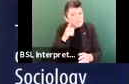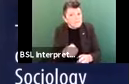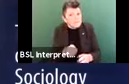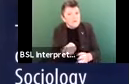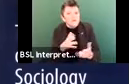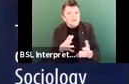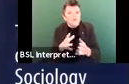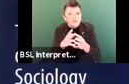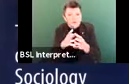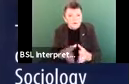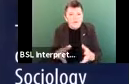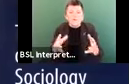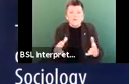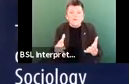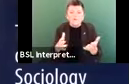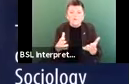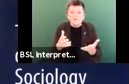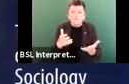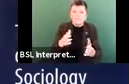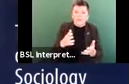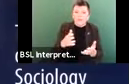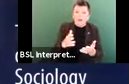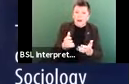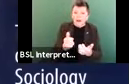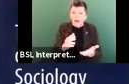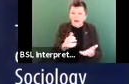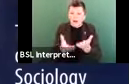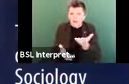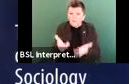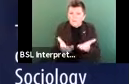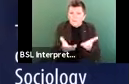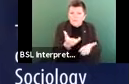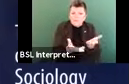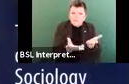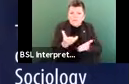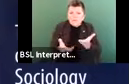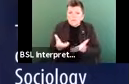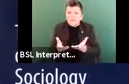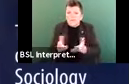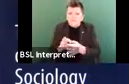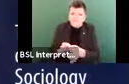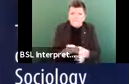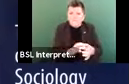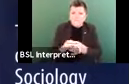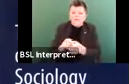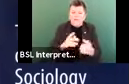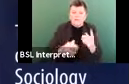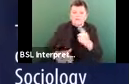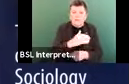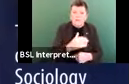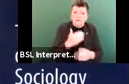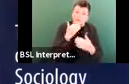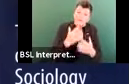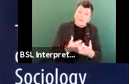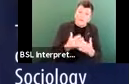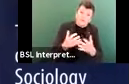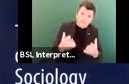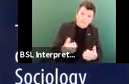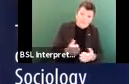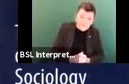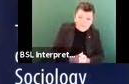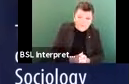increase harmonious relations in society. So thank you very much, Ceci Nimen. Have a